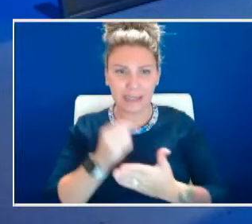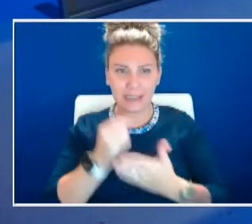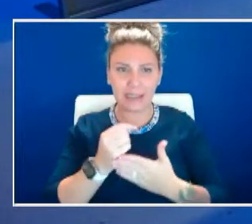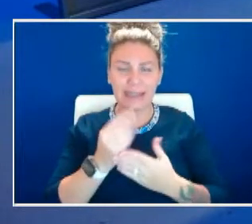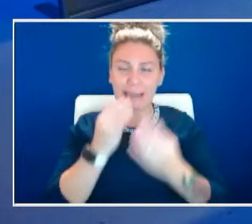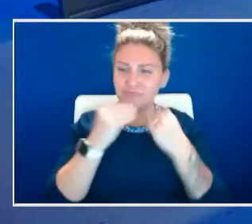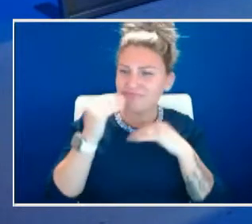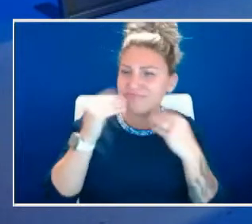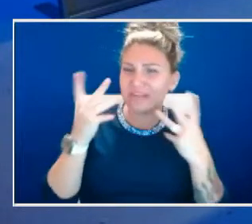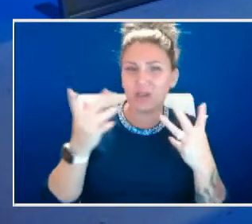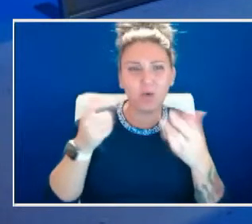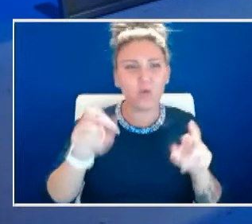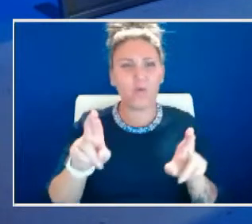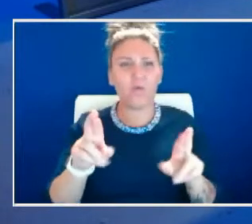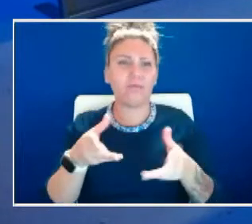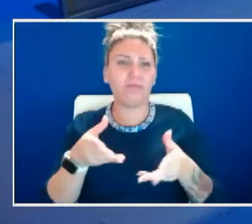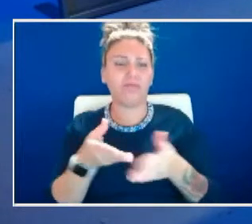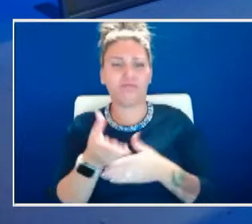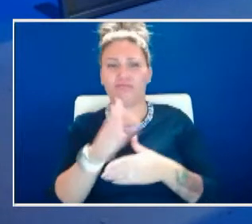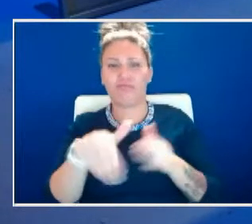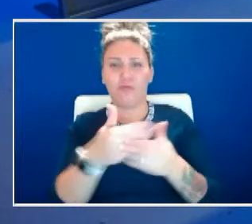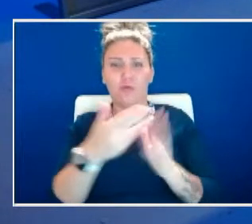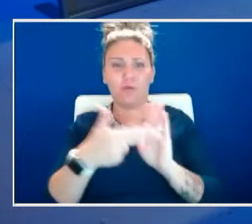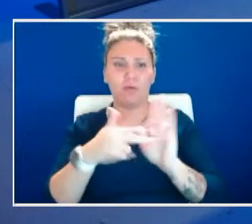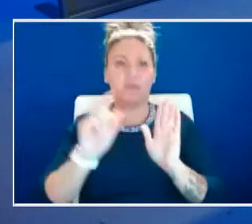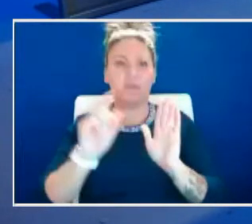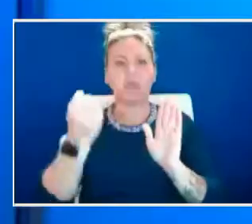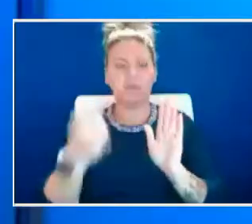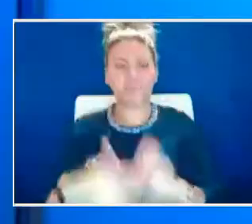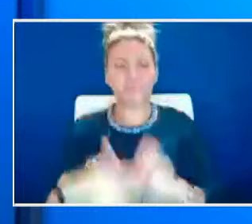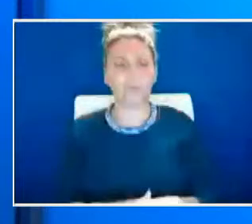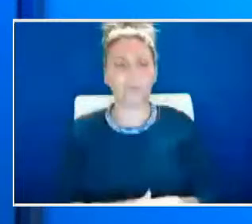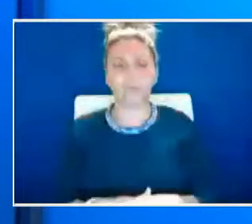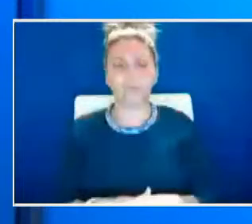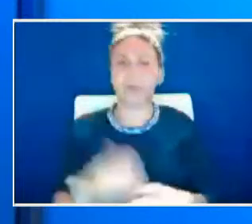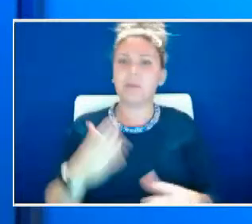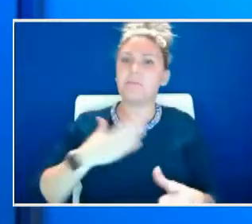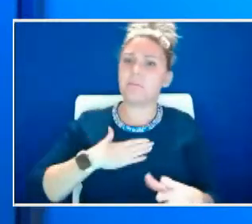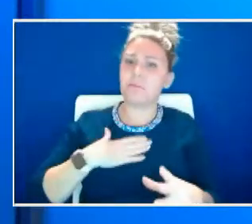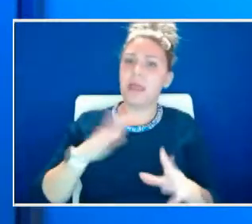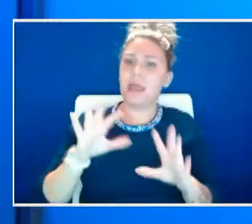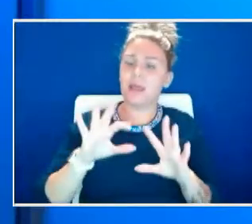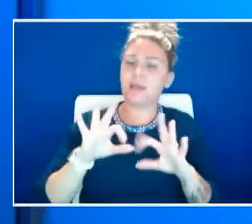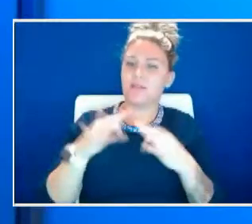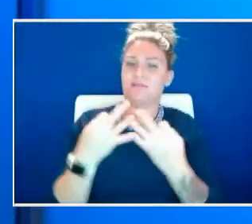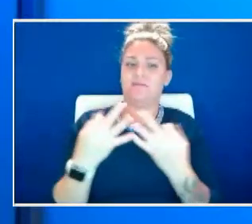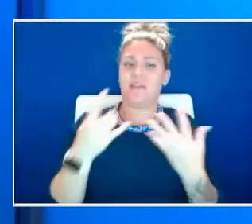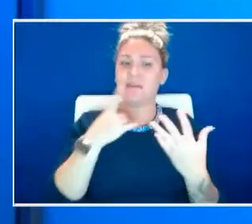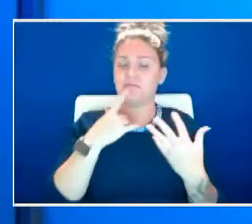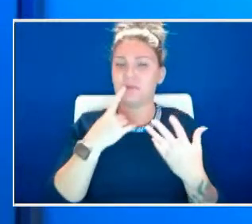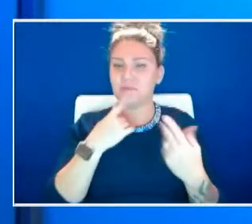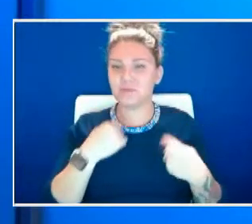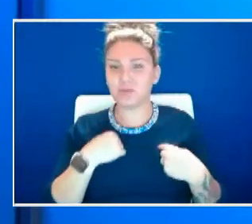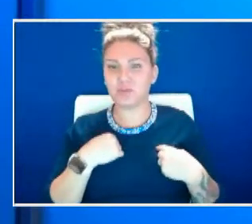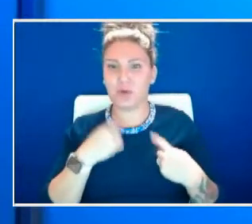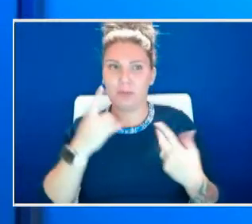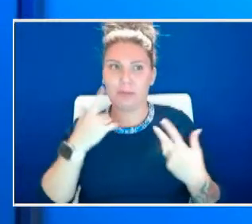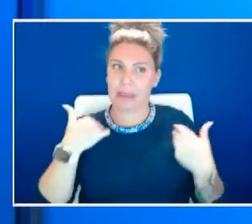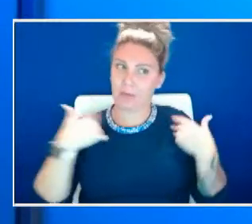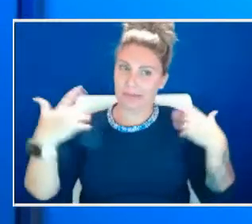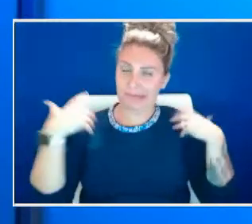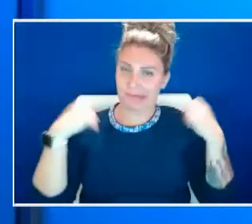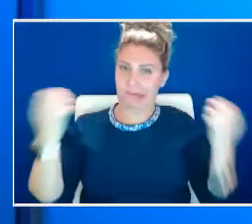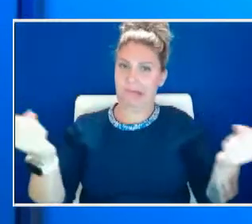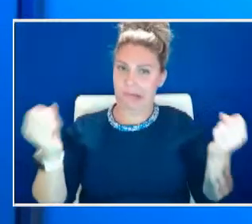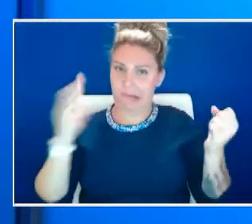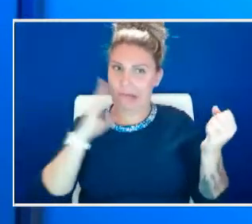okay. just throughout your whole diagnosis? Okay. Well, my family always called me the ultimate health nut, and honestly, they